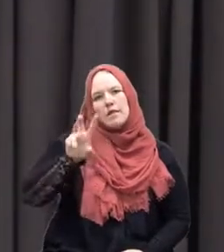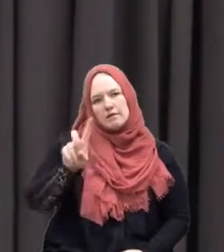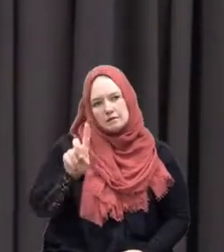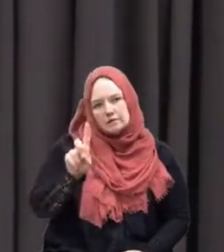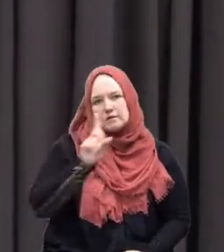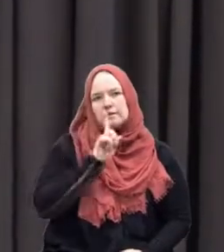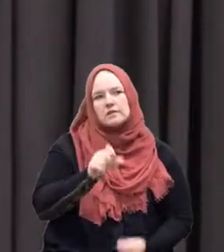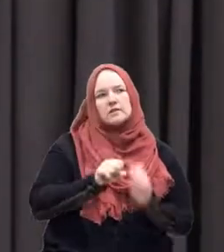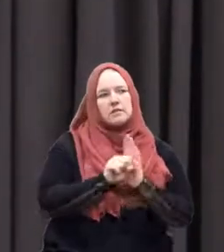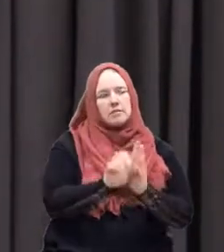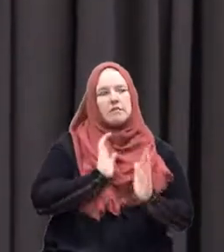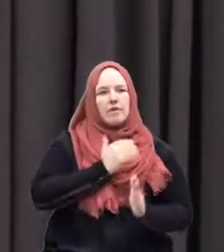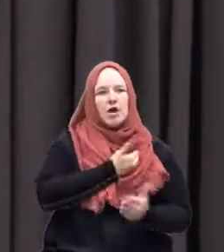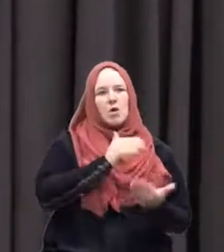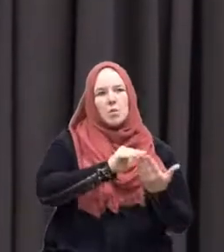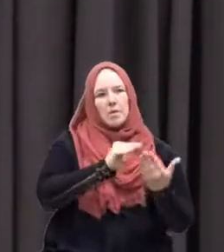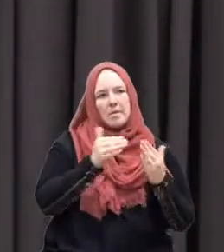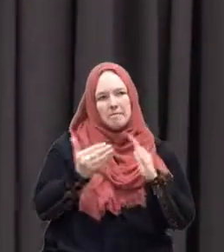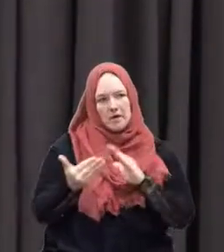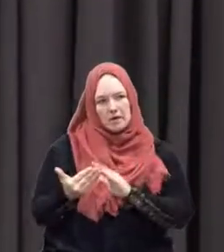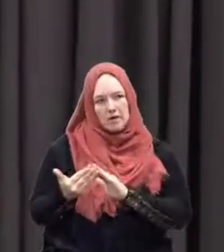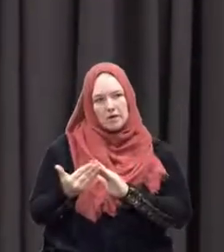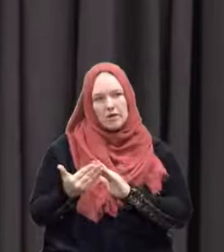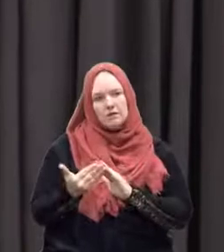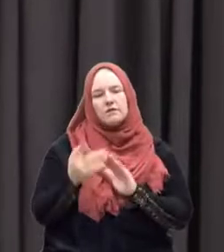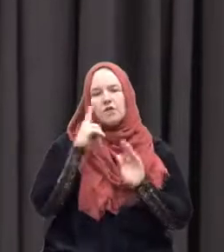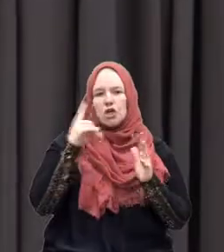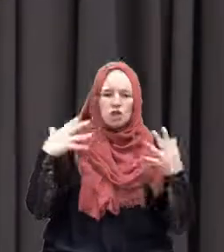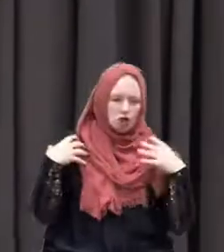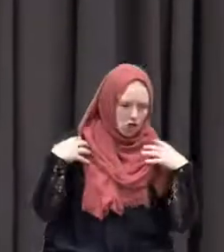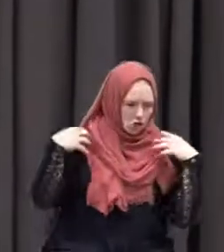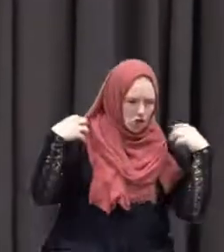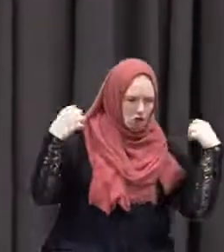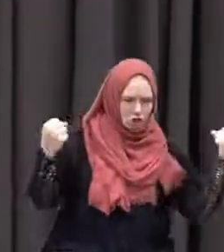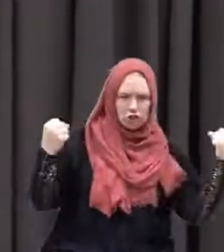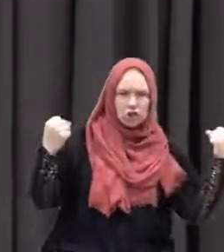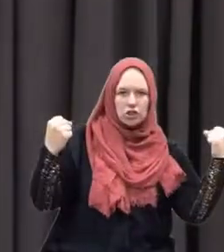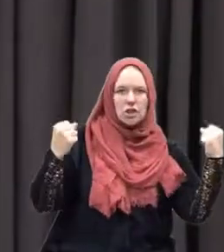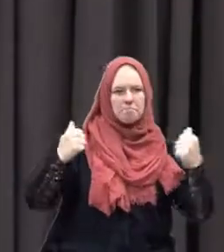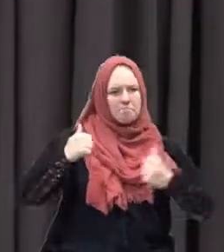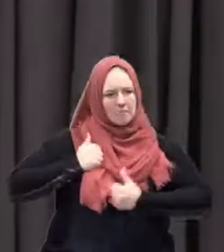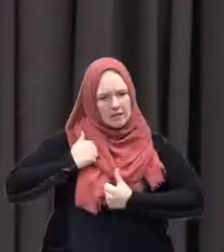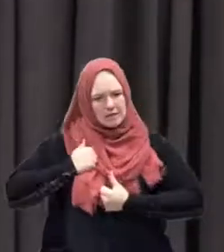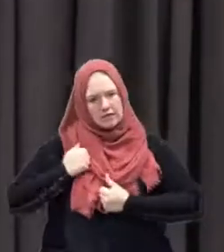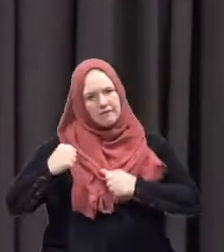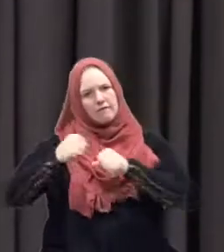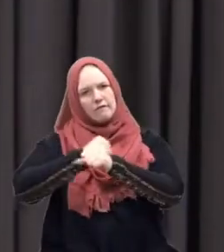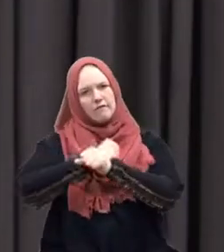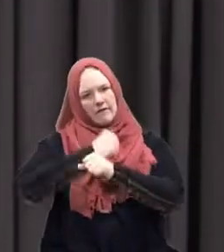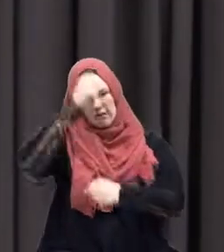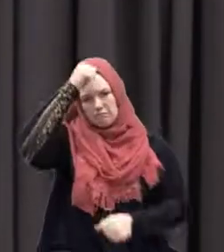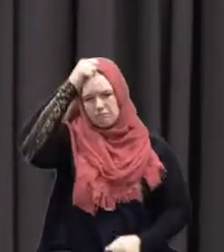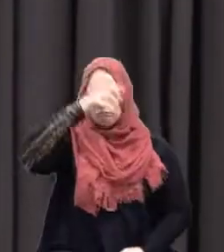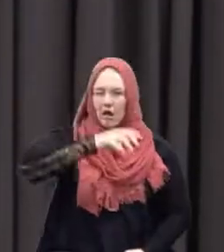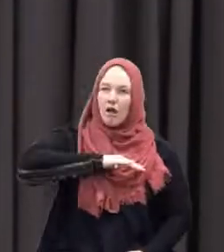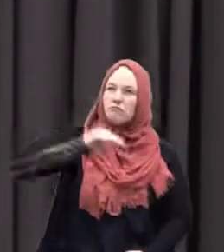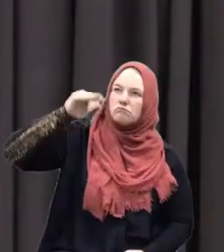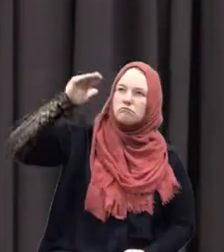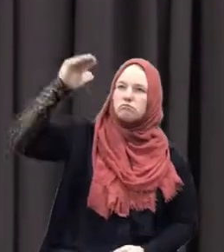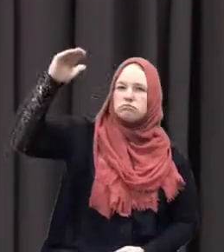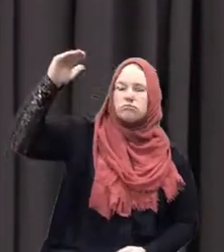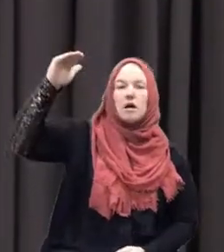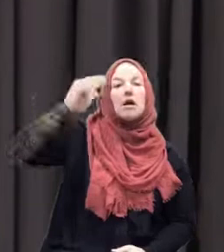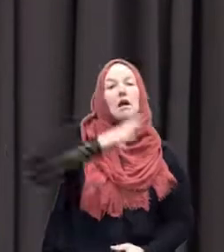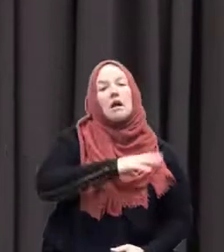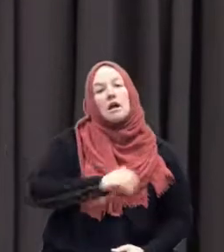symbol for our ummah in terms of courage, bravery, military tactics, manliness.